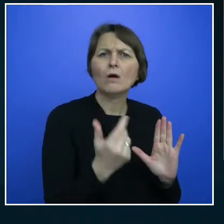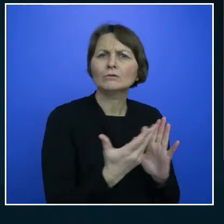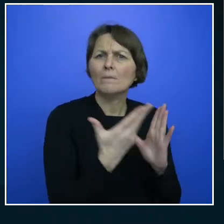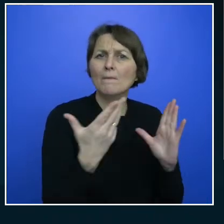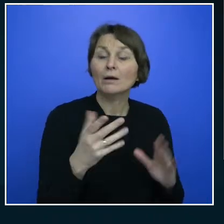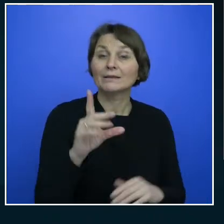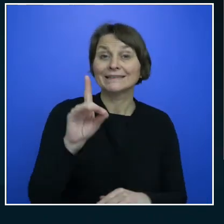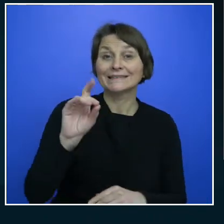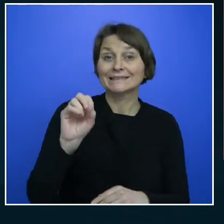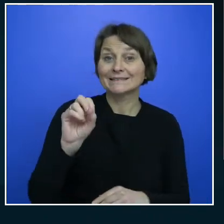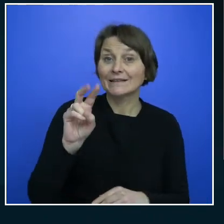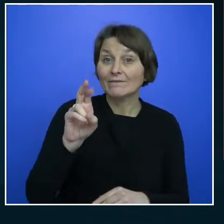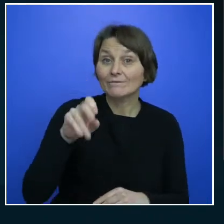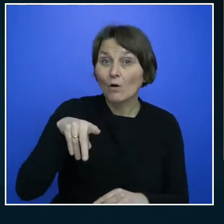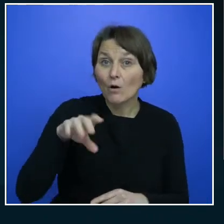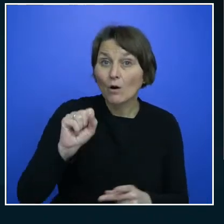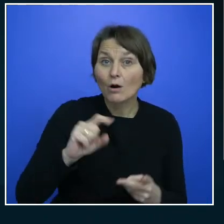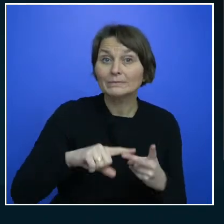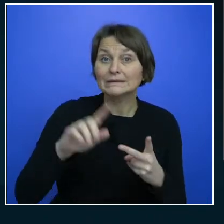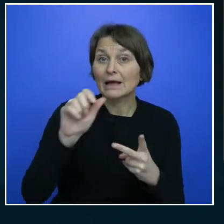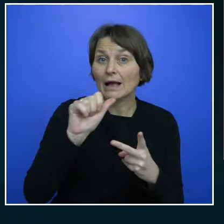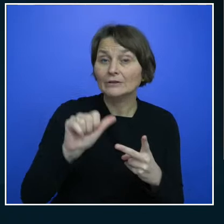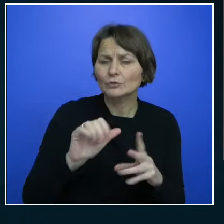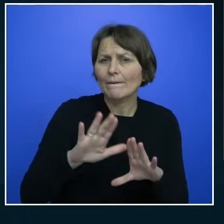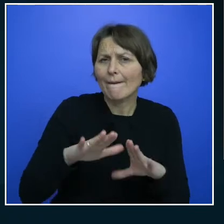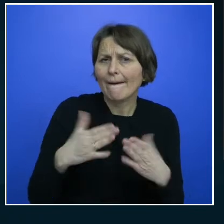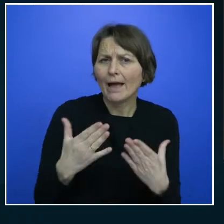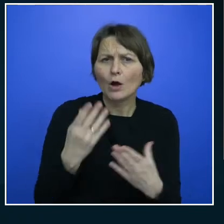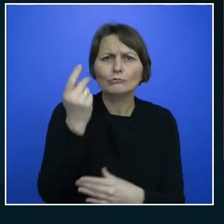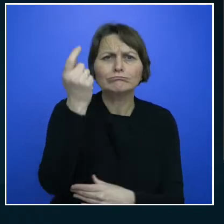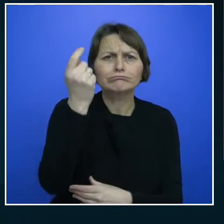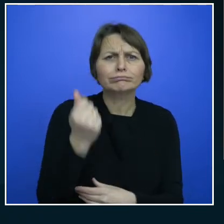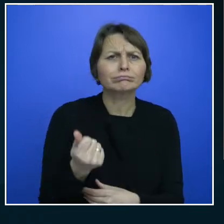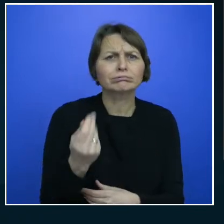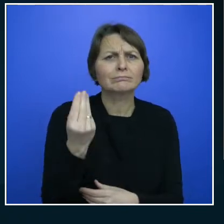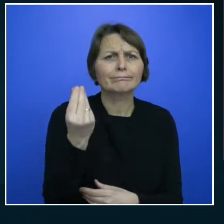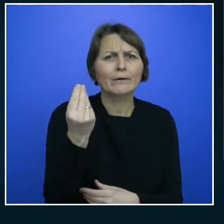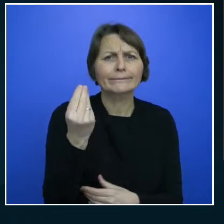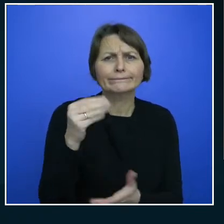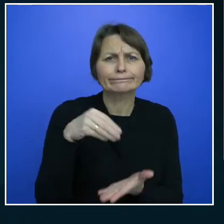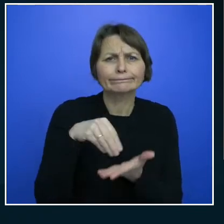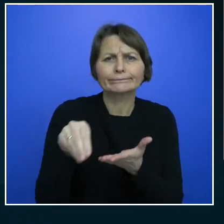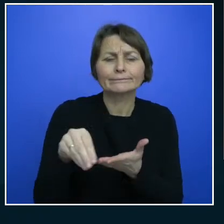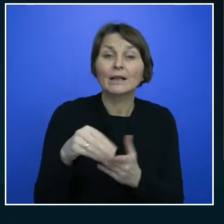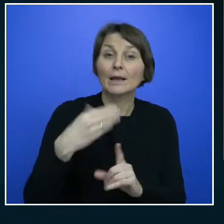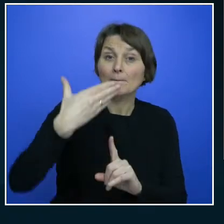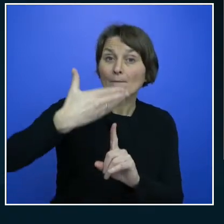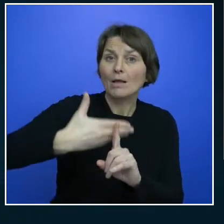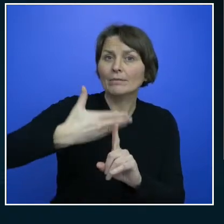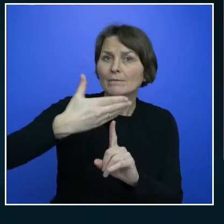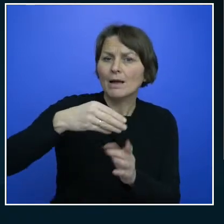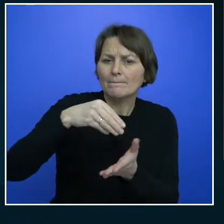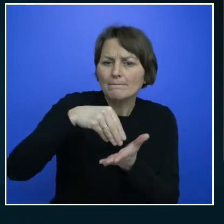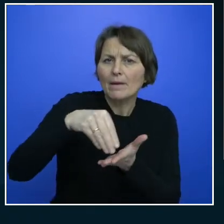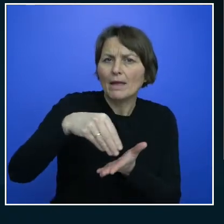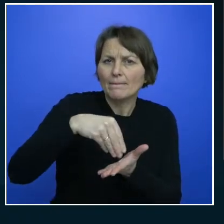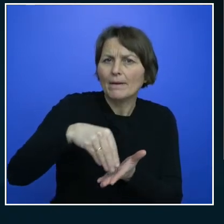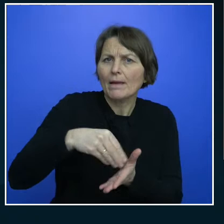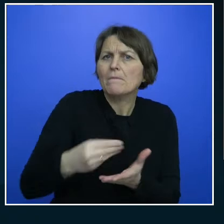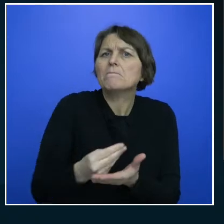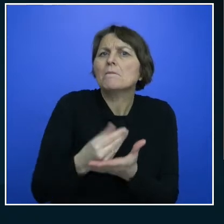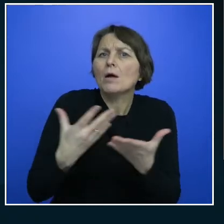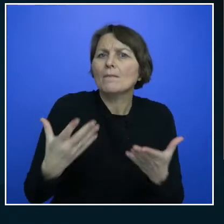the site run in Azure, what is the monthly bill for such a thing?